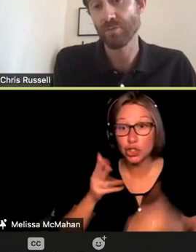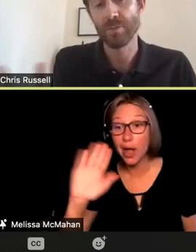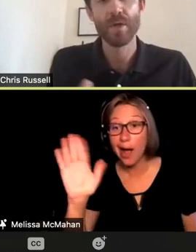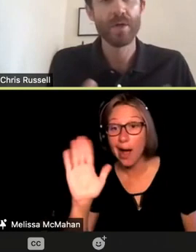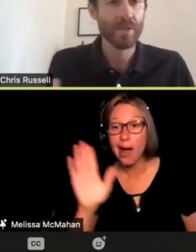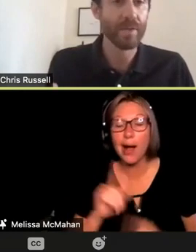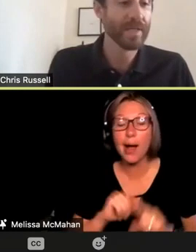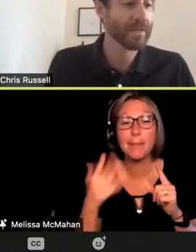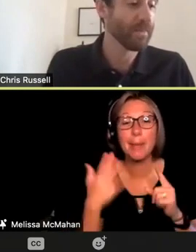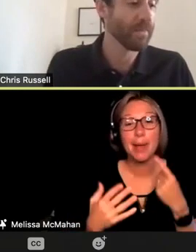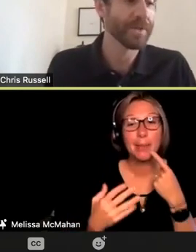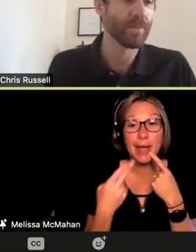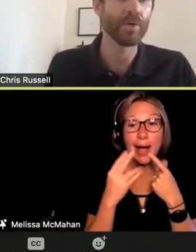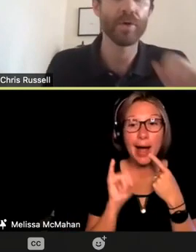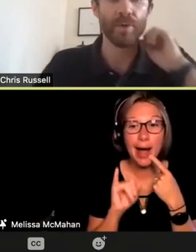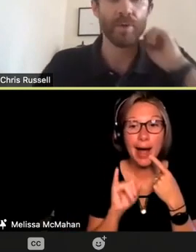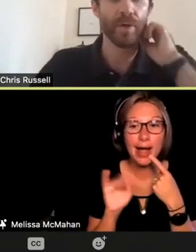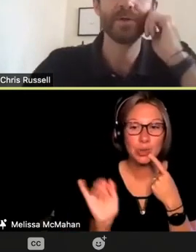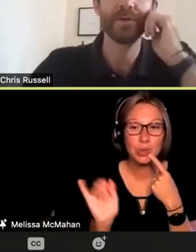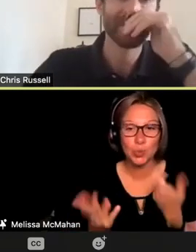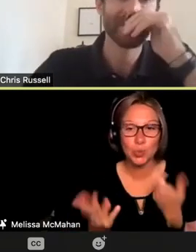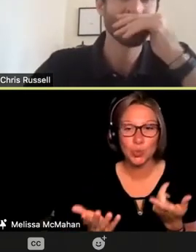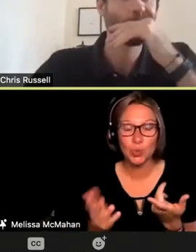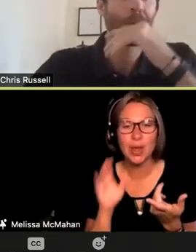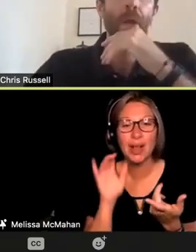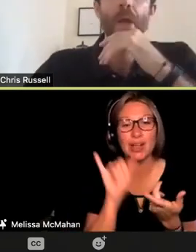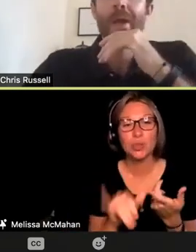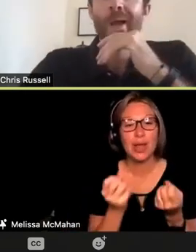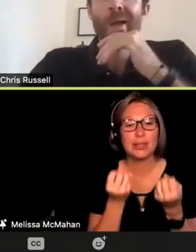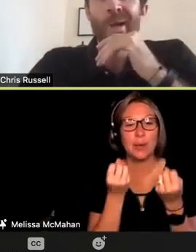hi too. So that's multimodal communication.